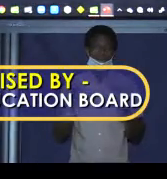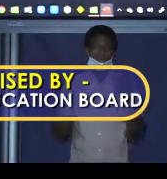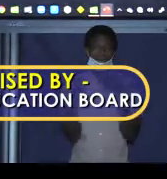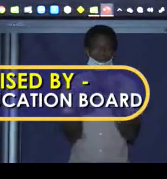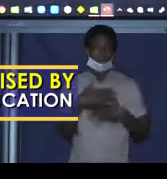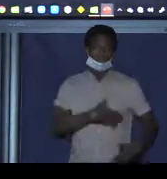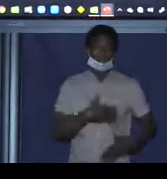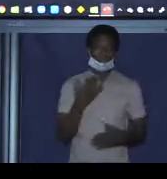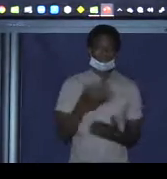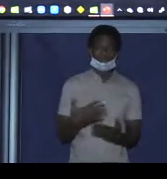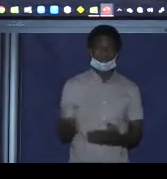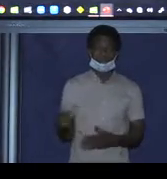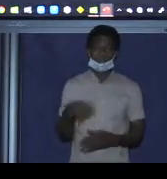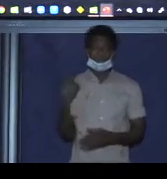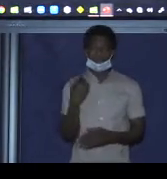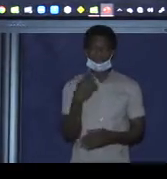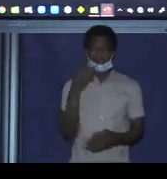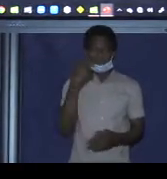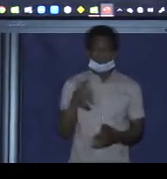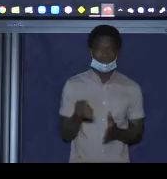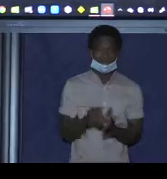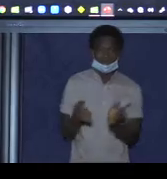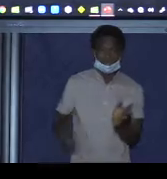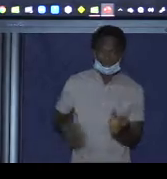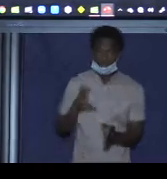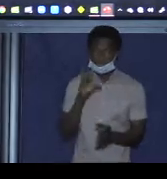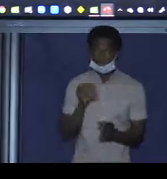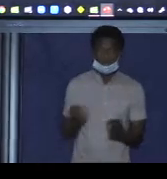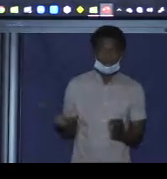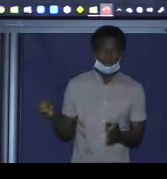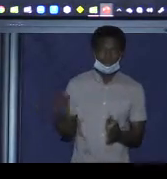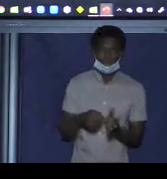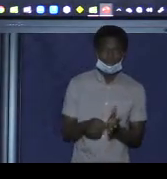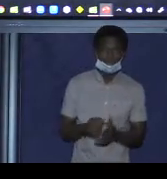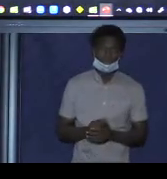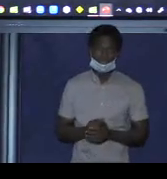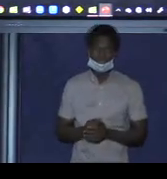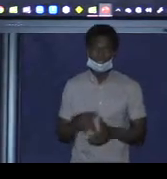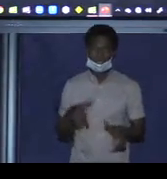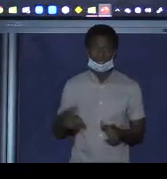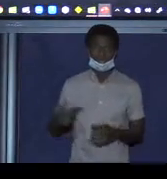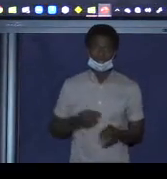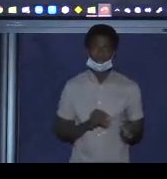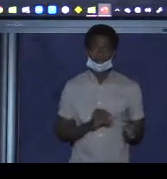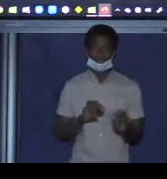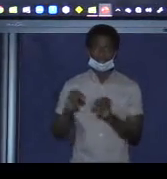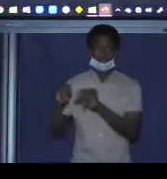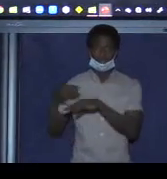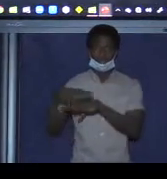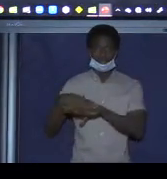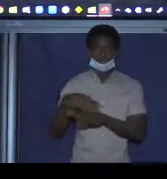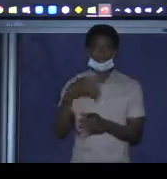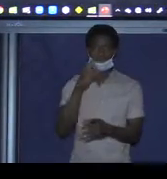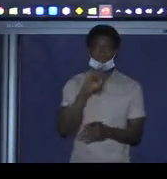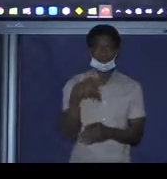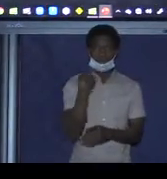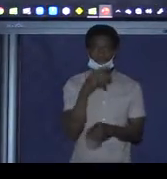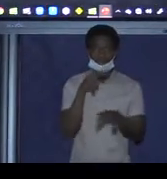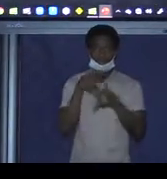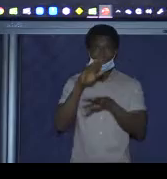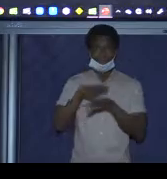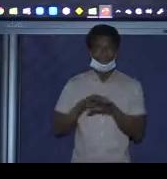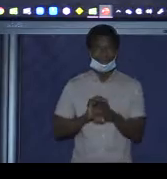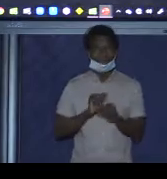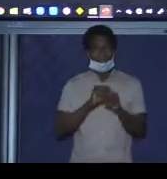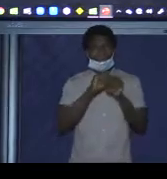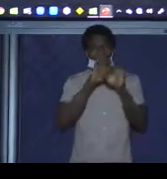see the disadvantage, no advantage. The person is a pessimist. Let's move on. One who